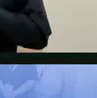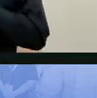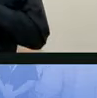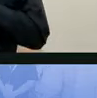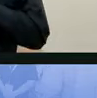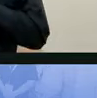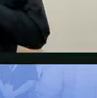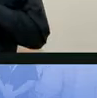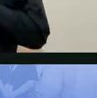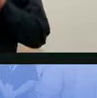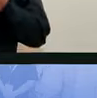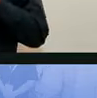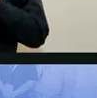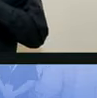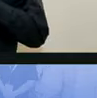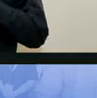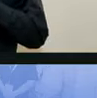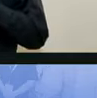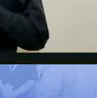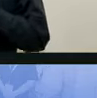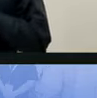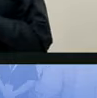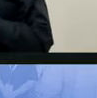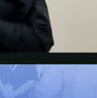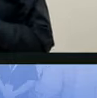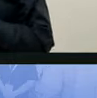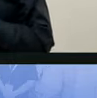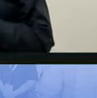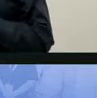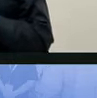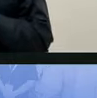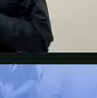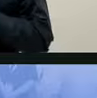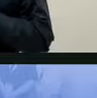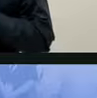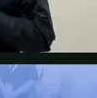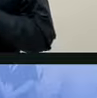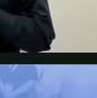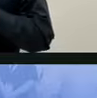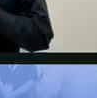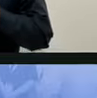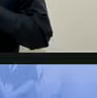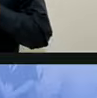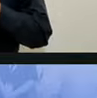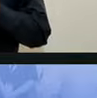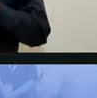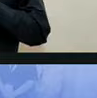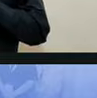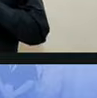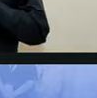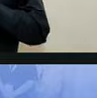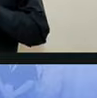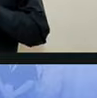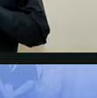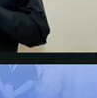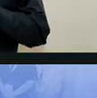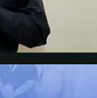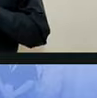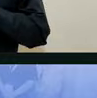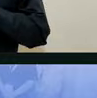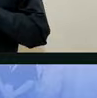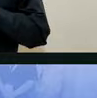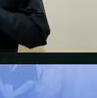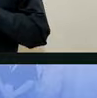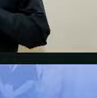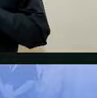into the presentation. I think what Dr. Bayan shared is actually the need for a multi-sectoral impact